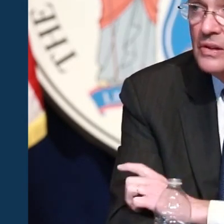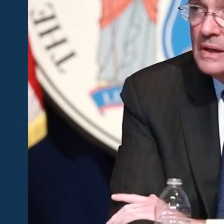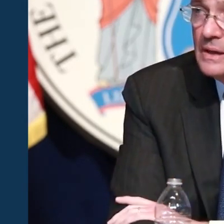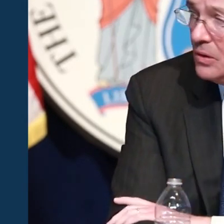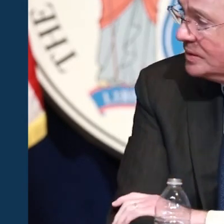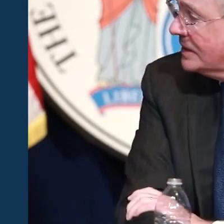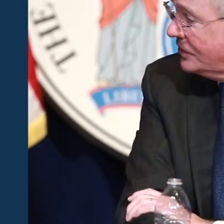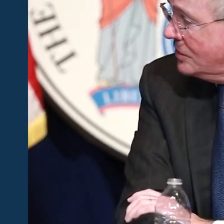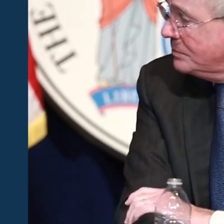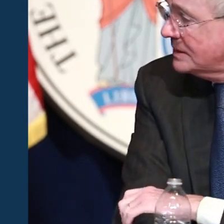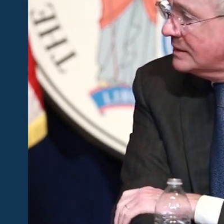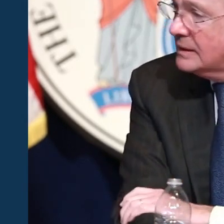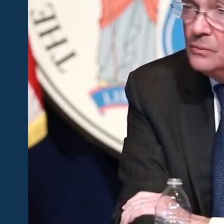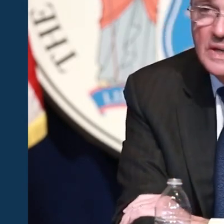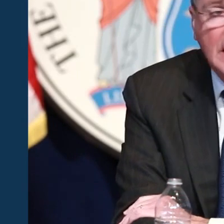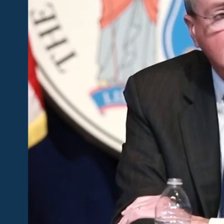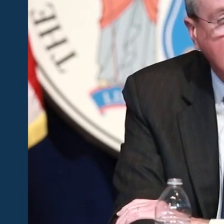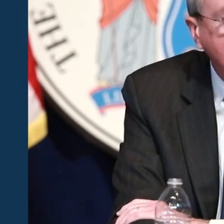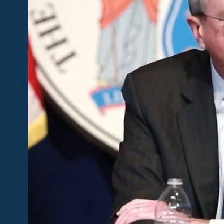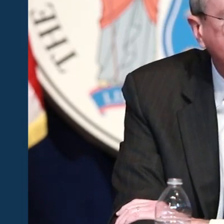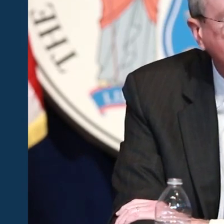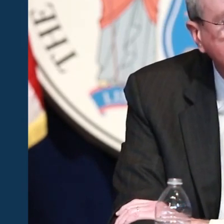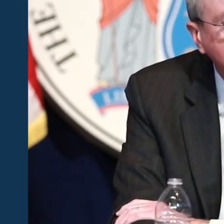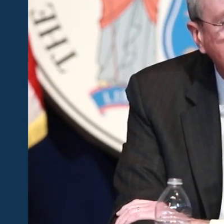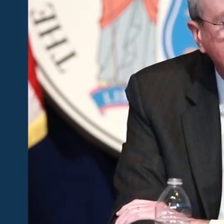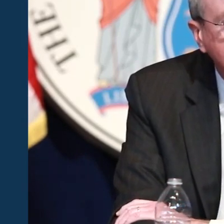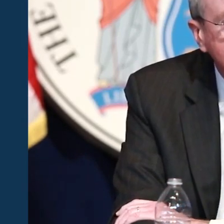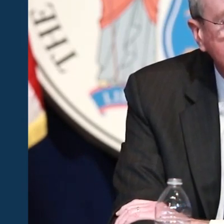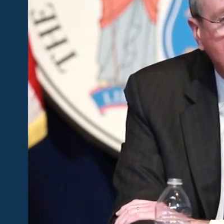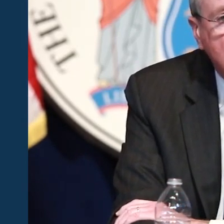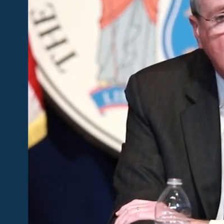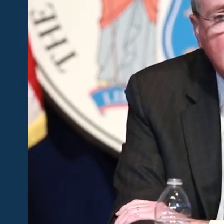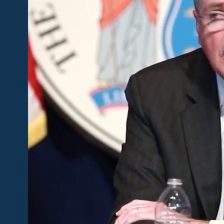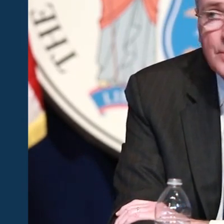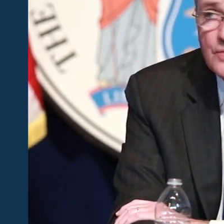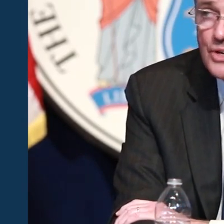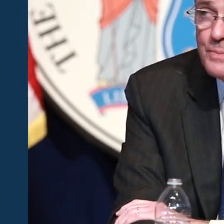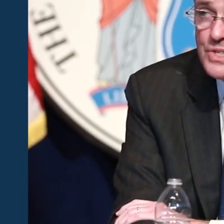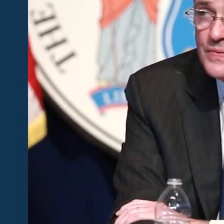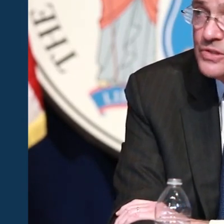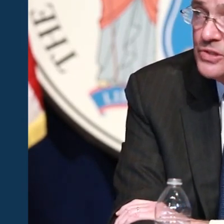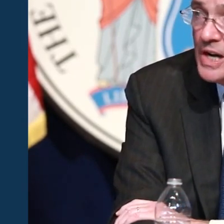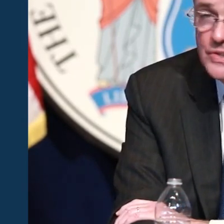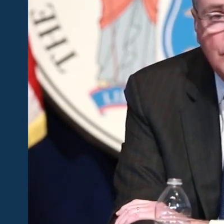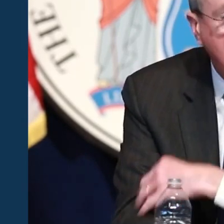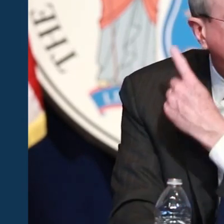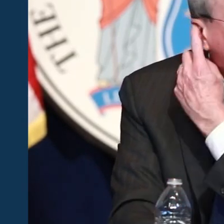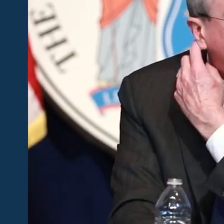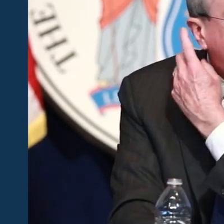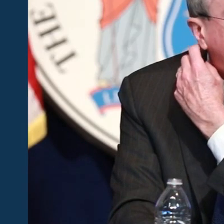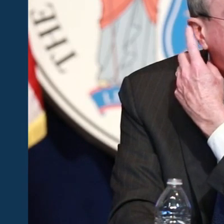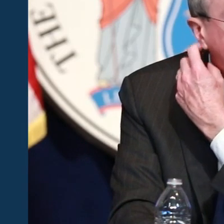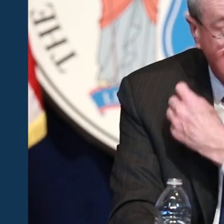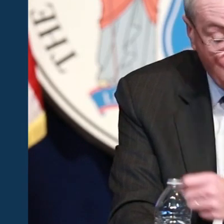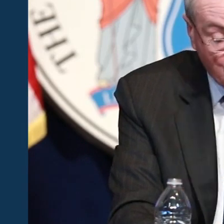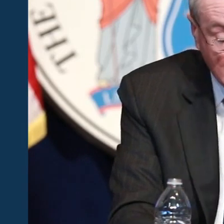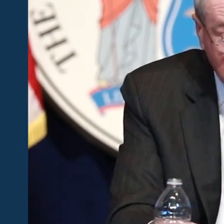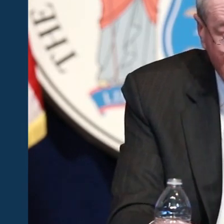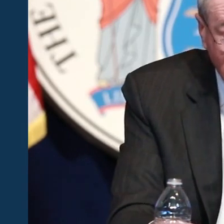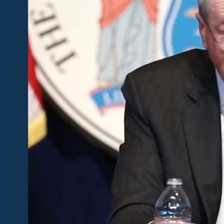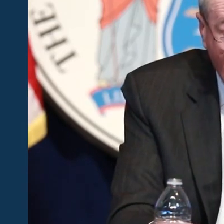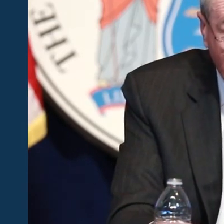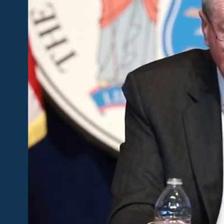is holding its own, but we can't take anything for granted. The Secretary had a couple of very specific suggestions that he's going to run down